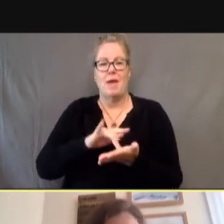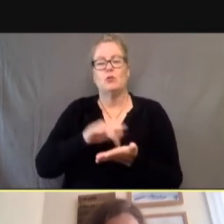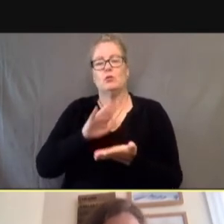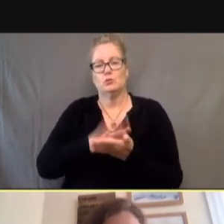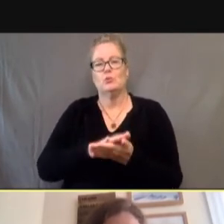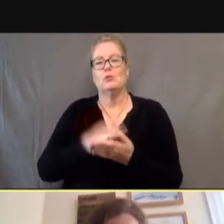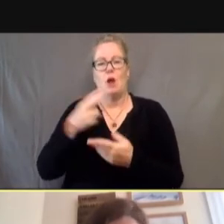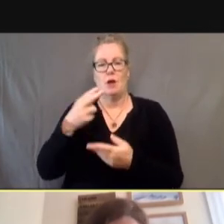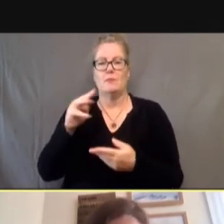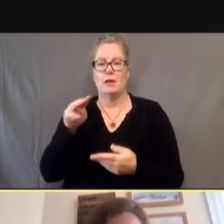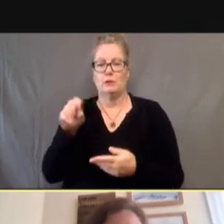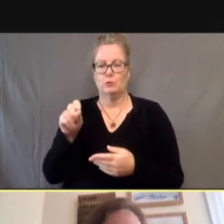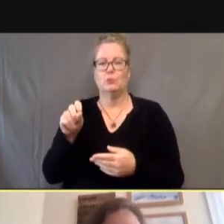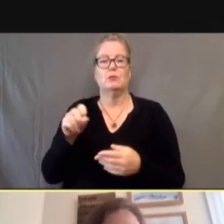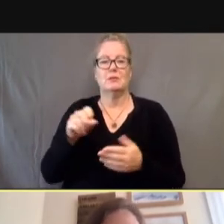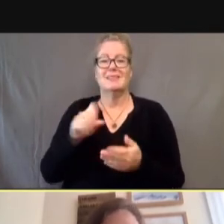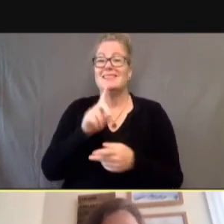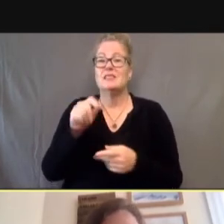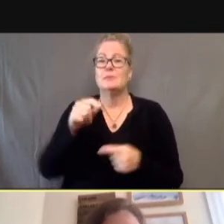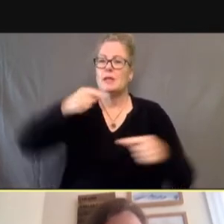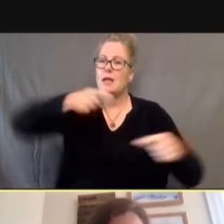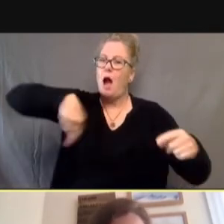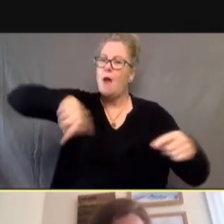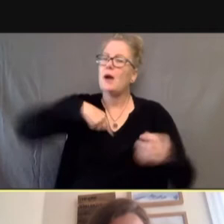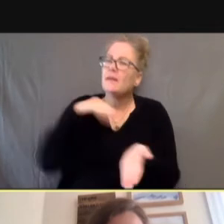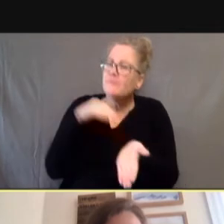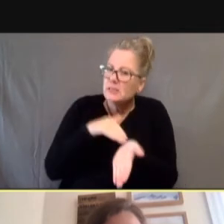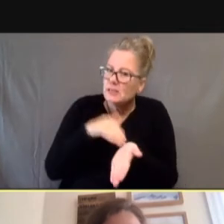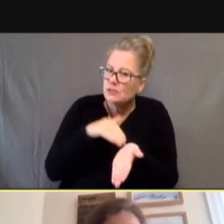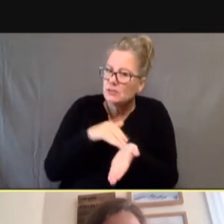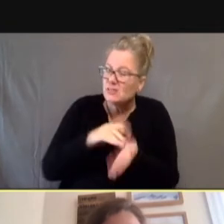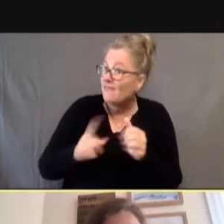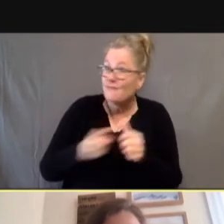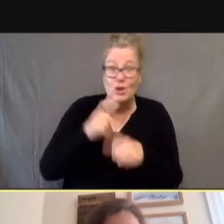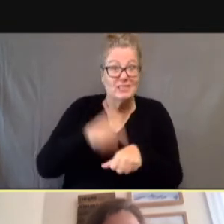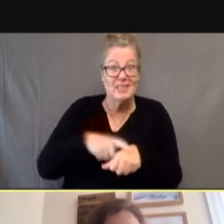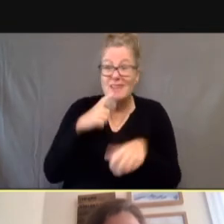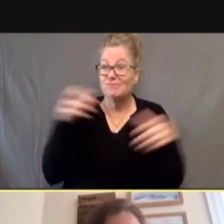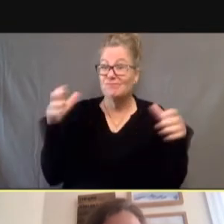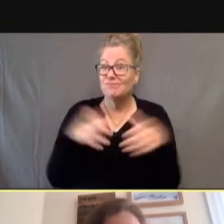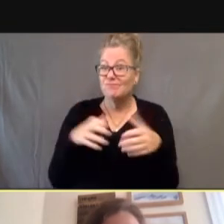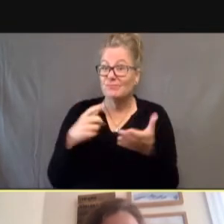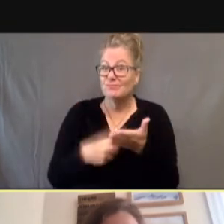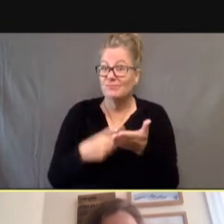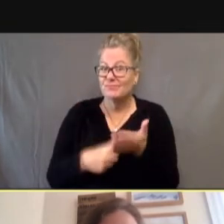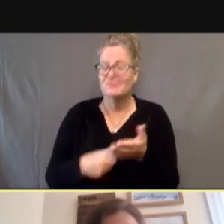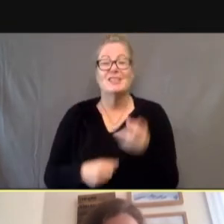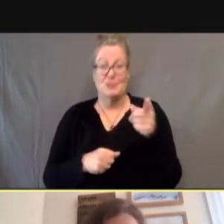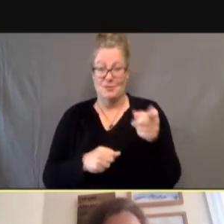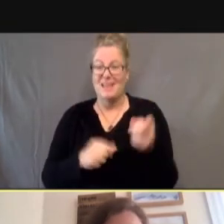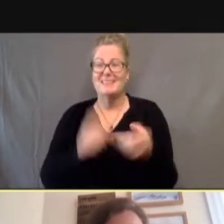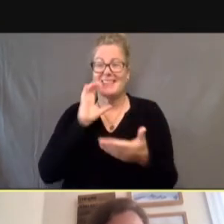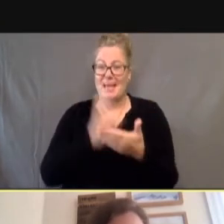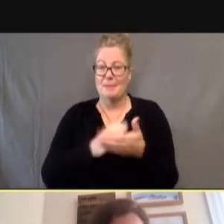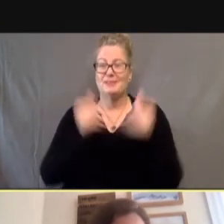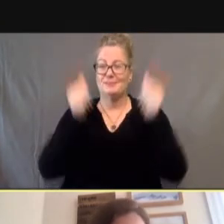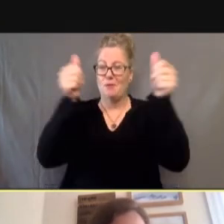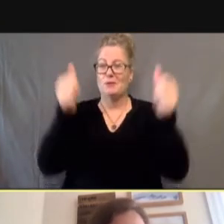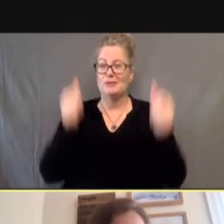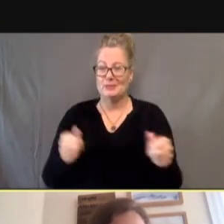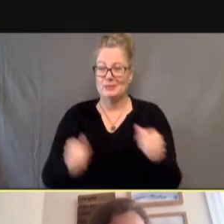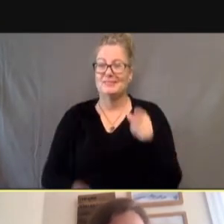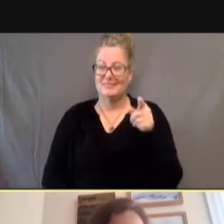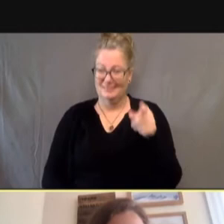disability amongst physicians. And on the screen on the left is an image of our poster, which is